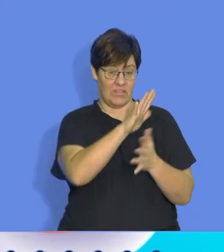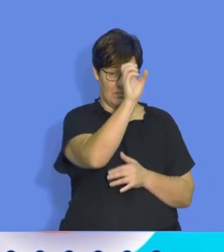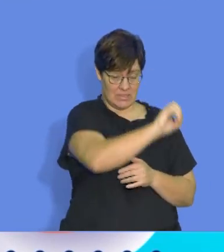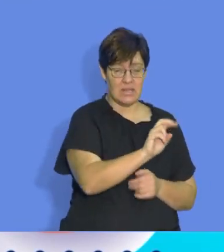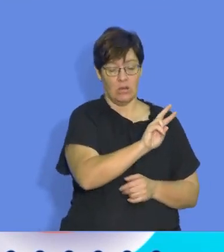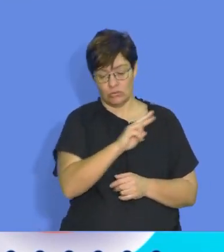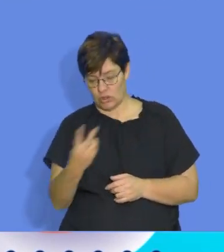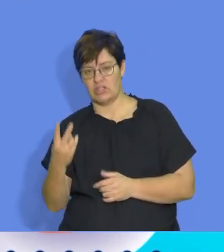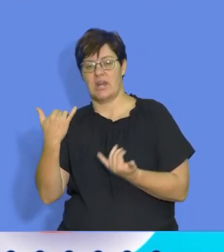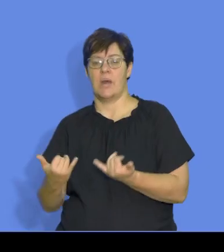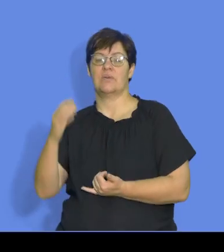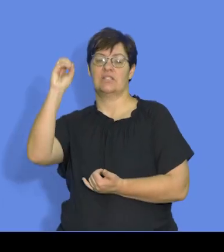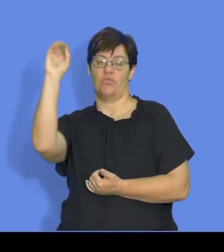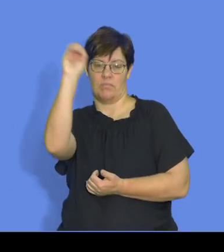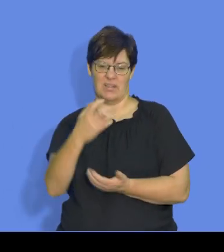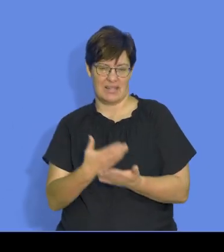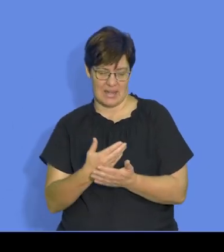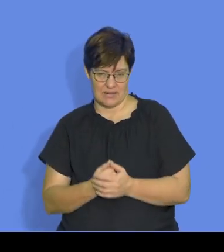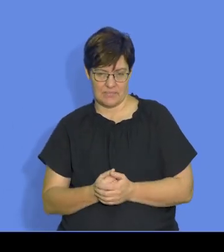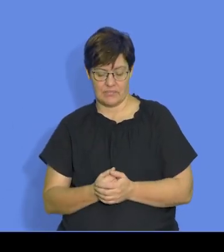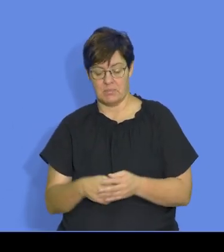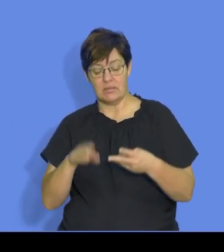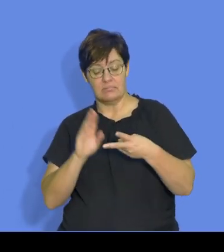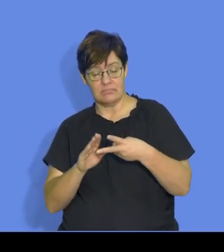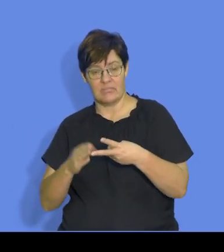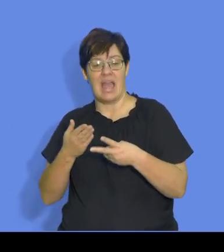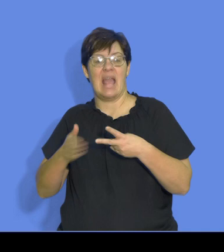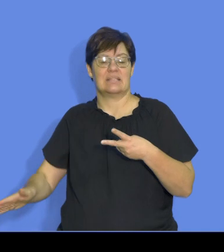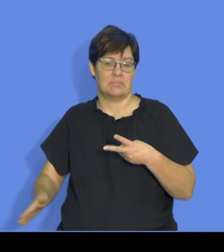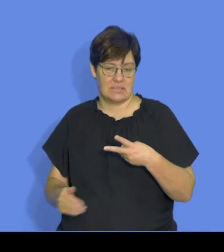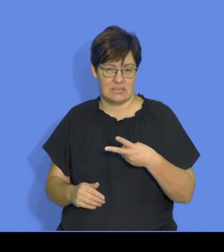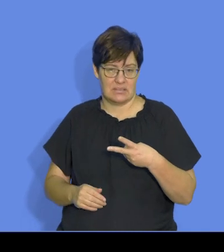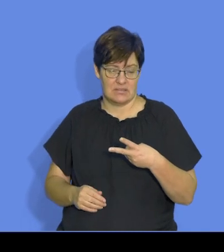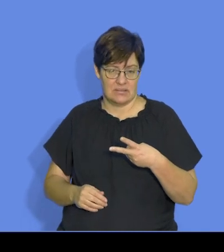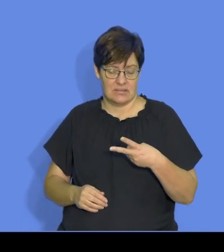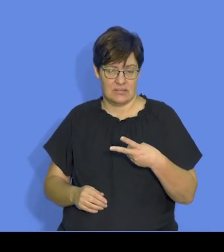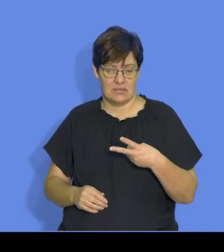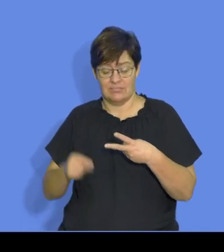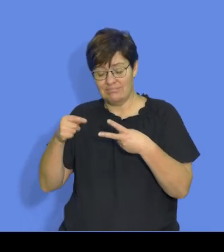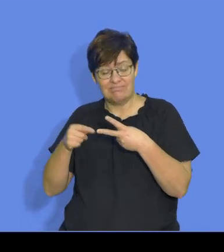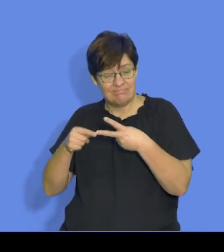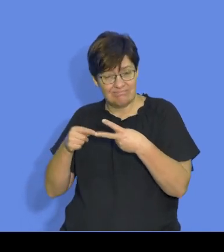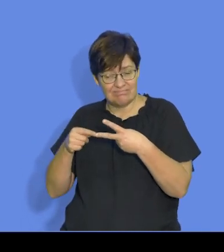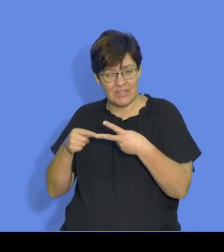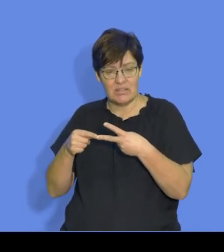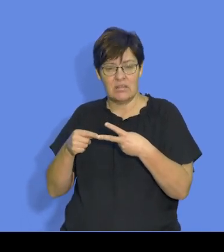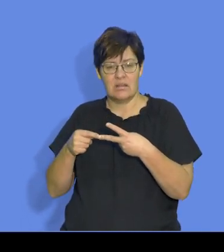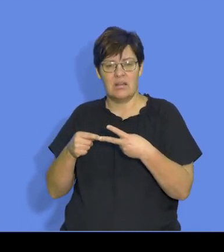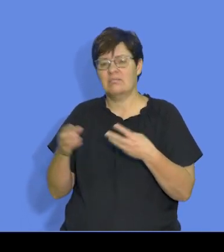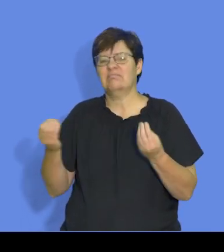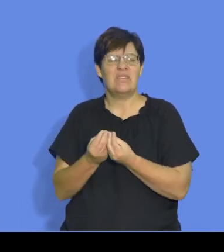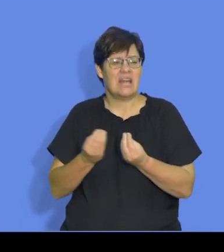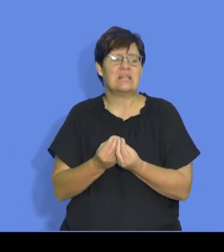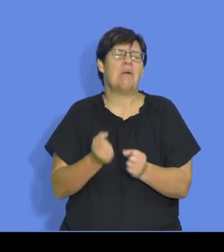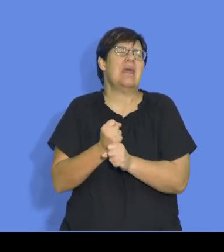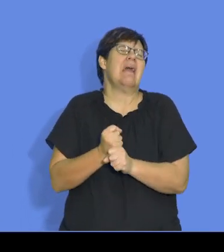time. However, your exempted items, right? Remember, those are items which will